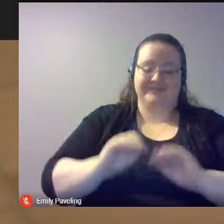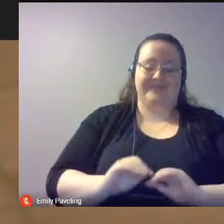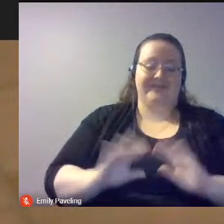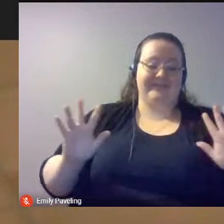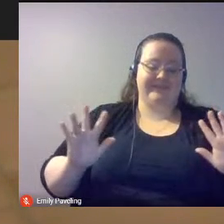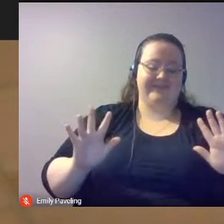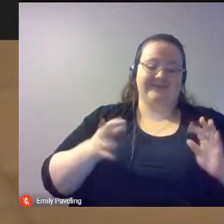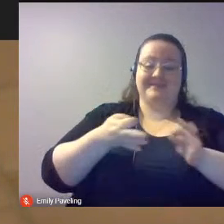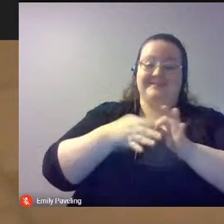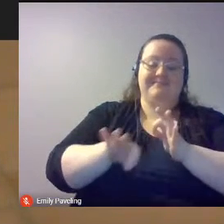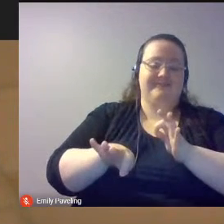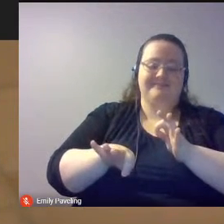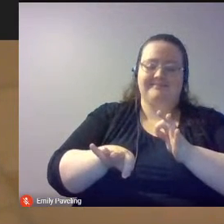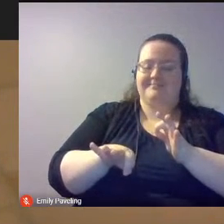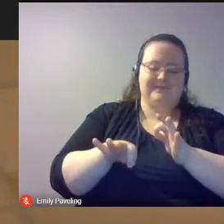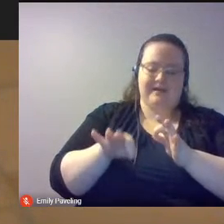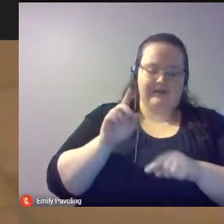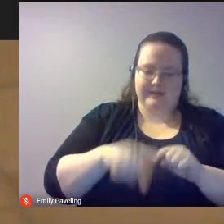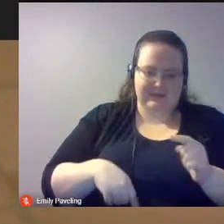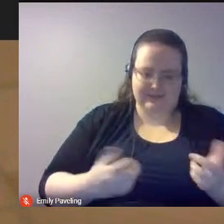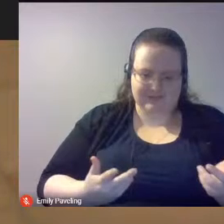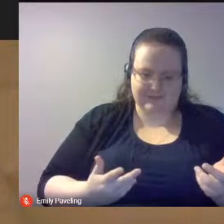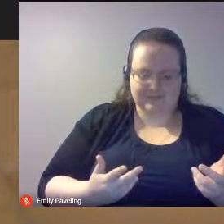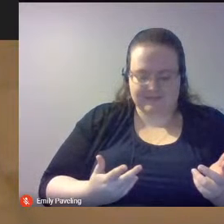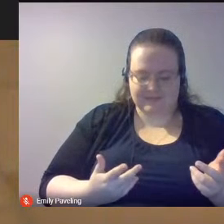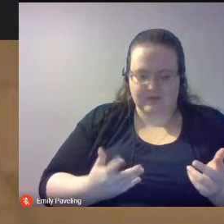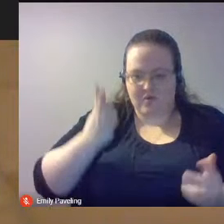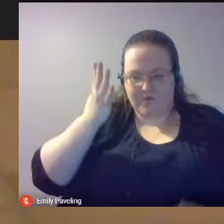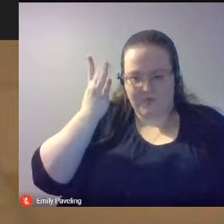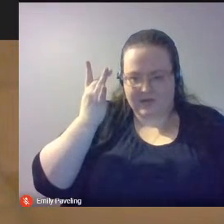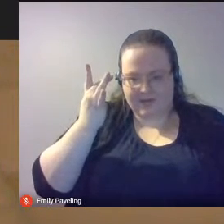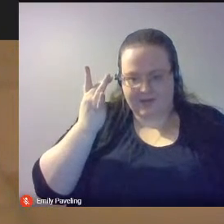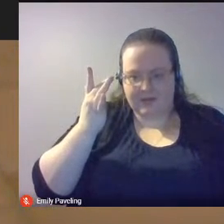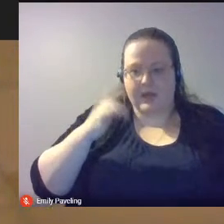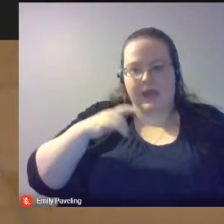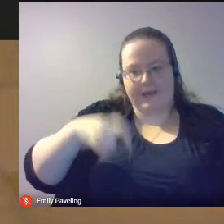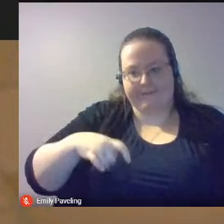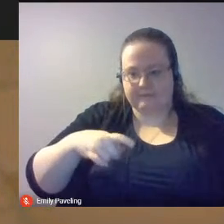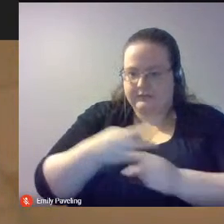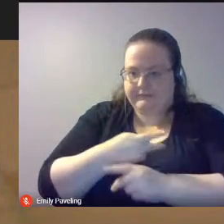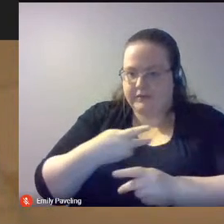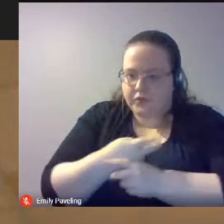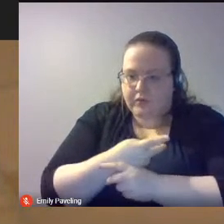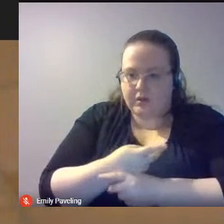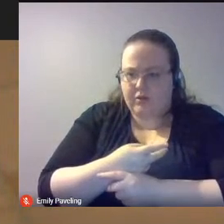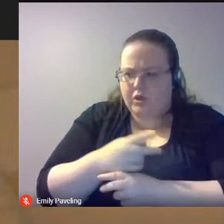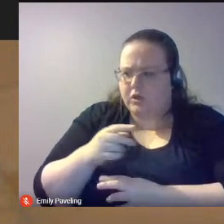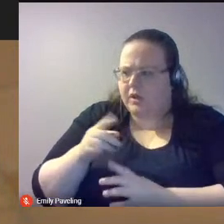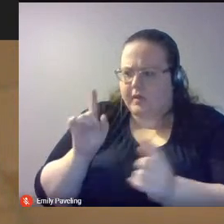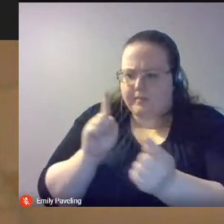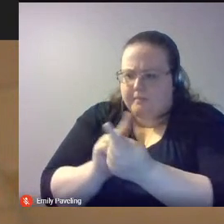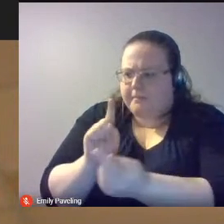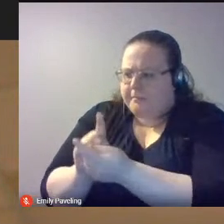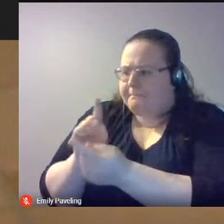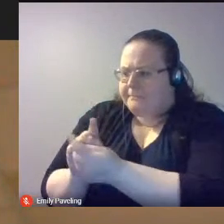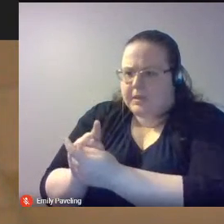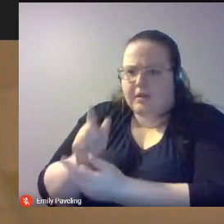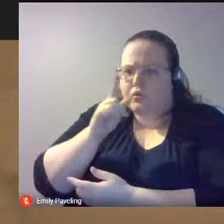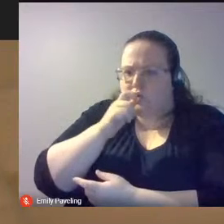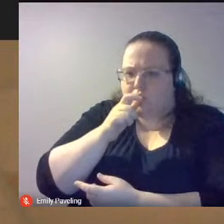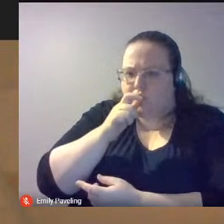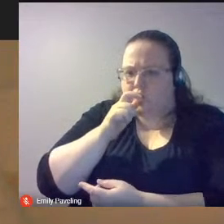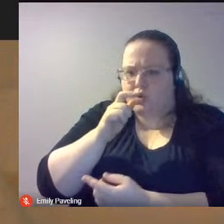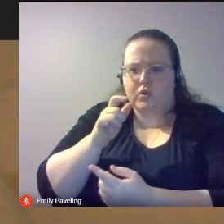results in a detailed history taking, detailed contact tracing, and risk assessment by our public health